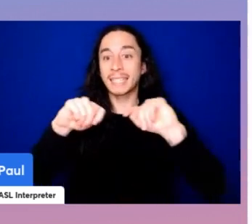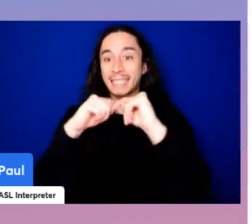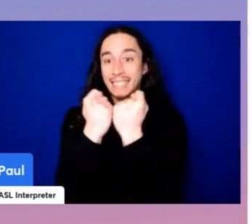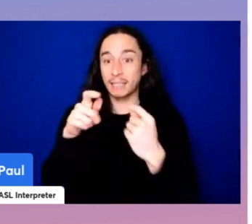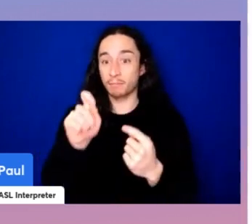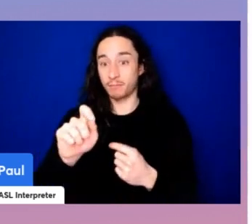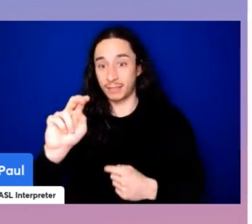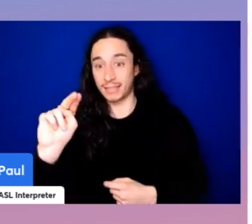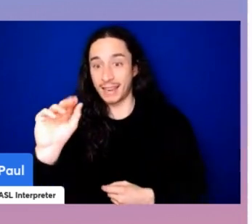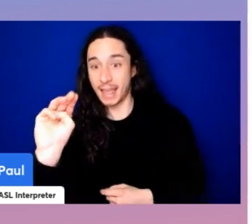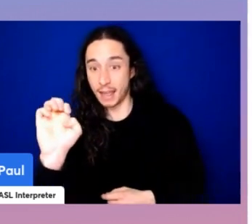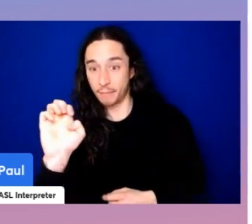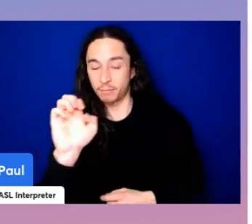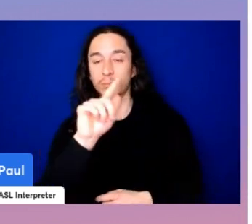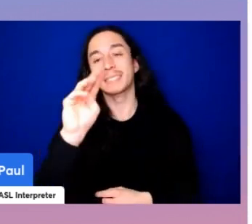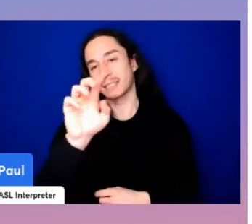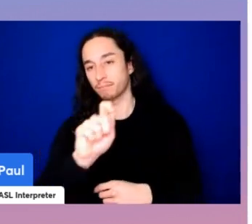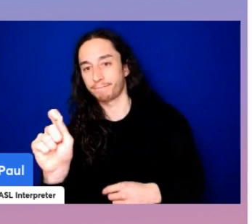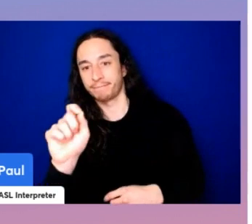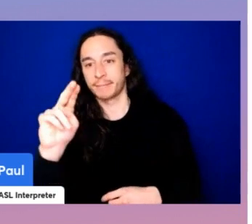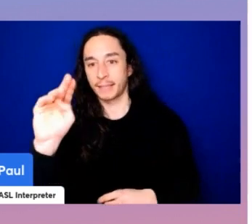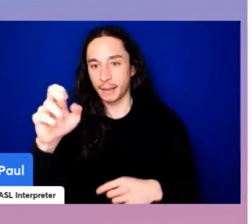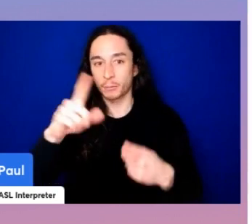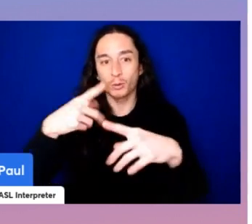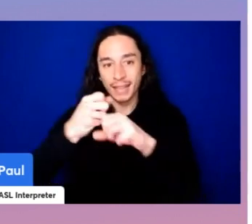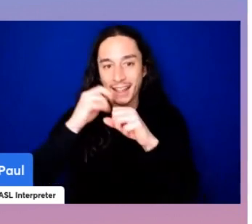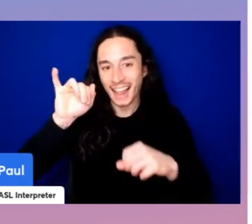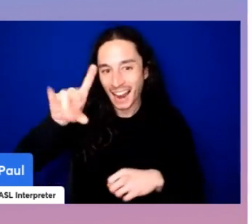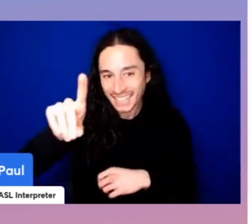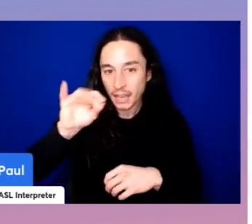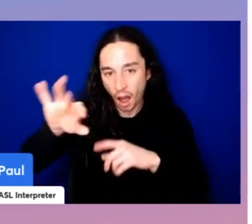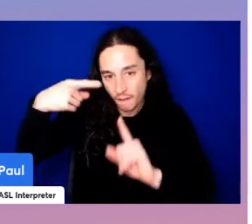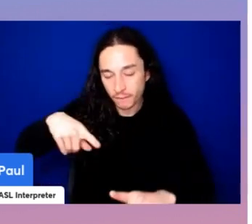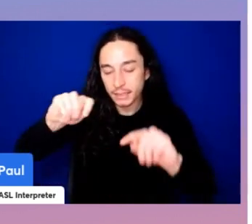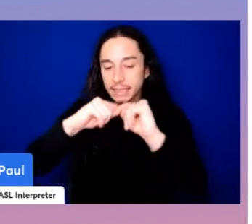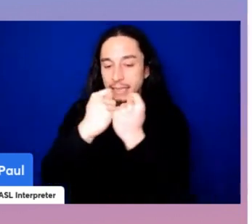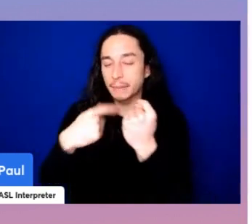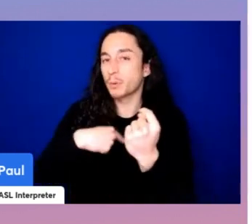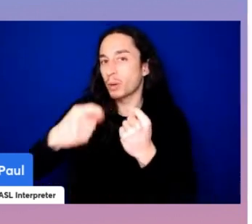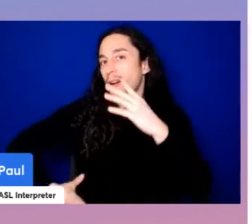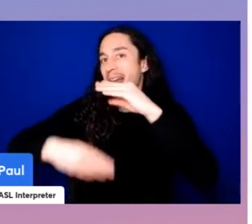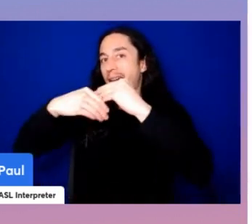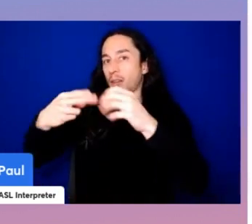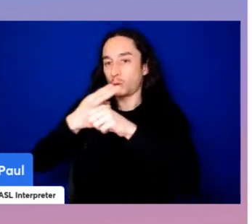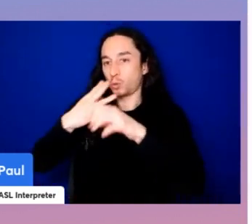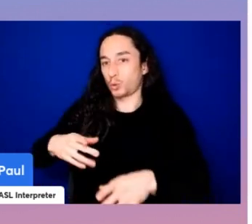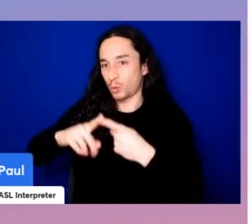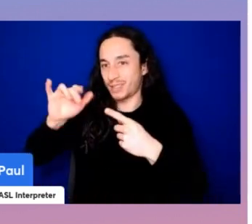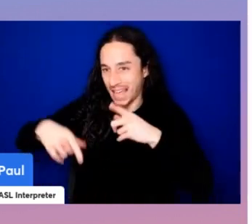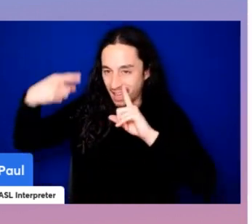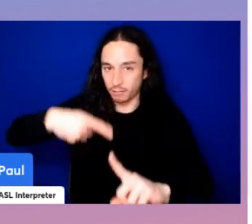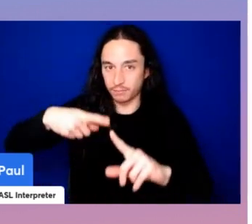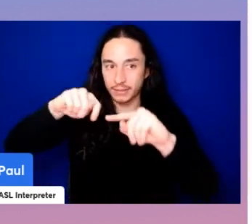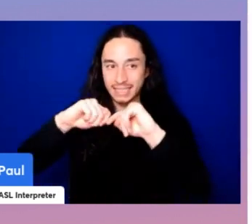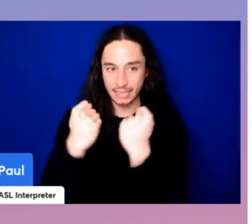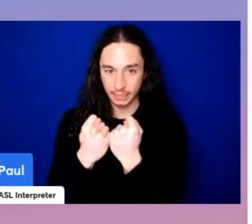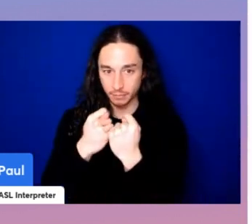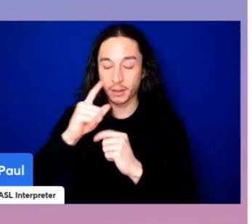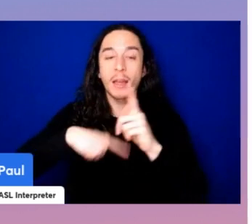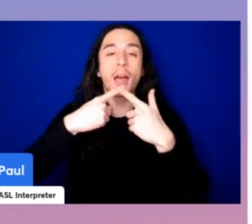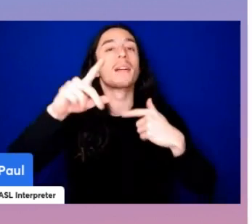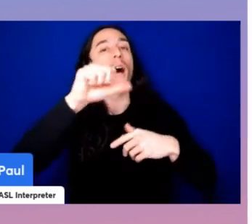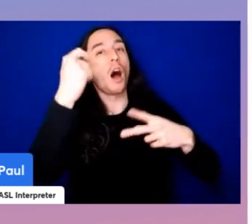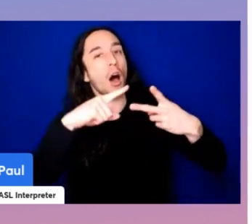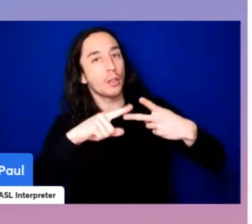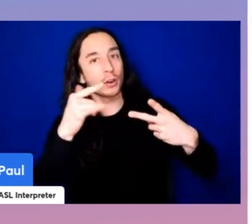name in order to get the ID of the team that we need to add a user to. And then we have another get call